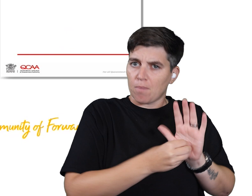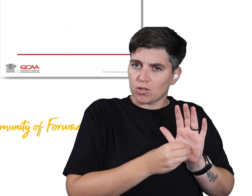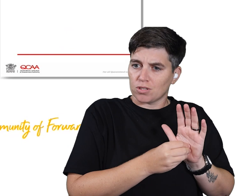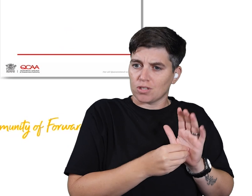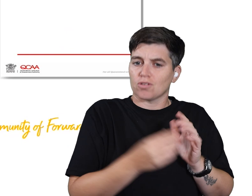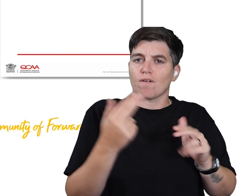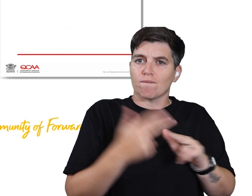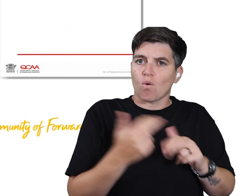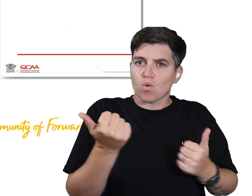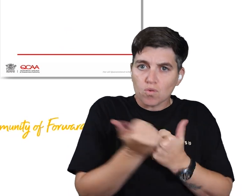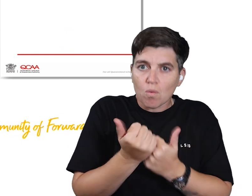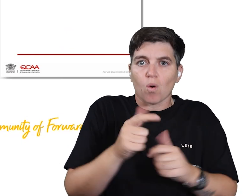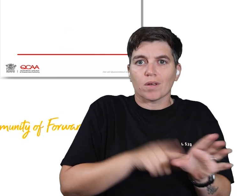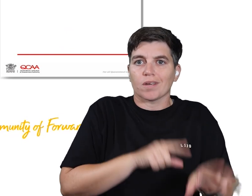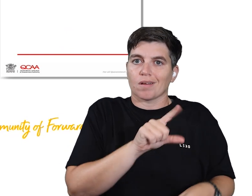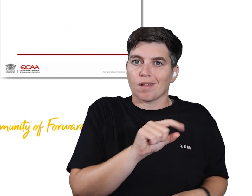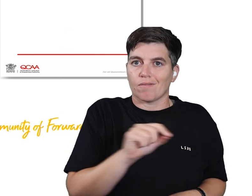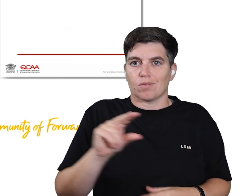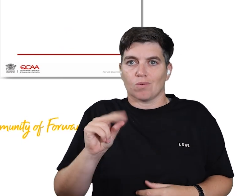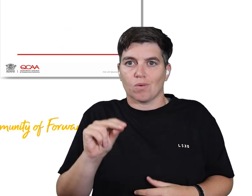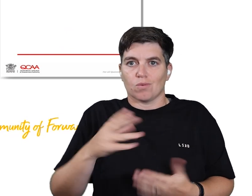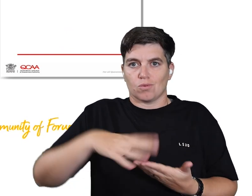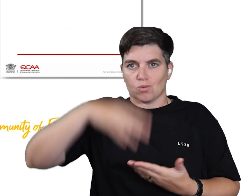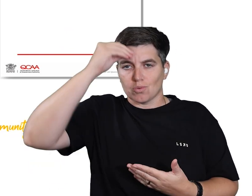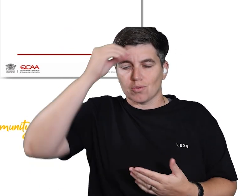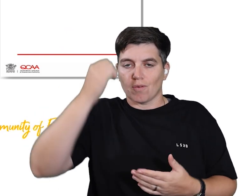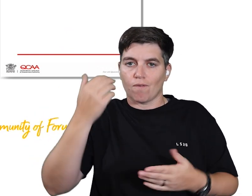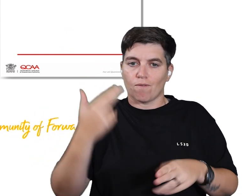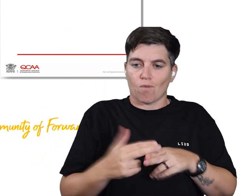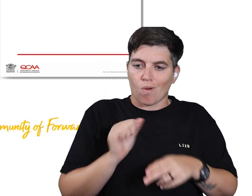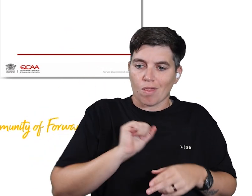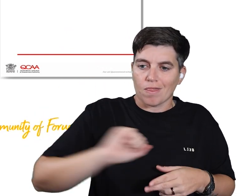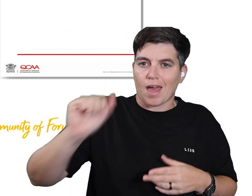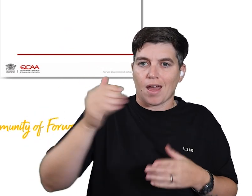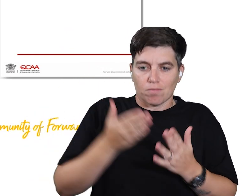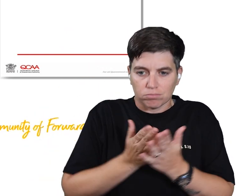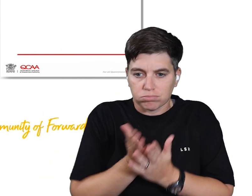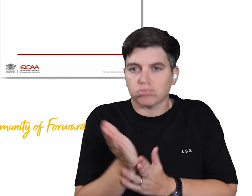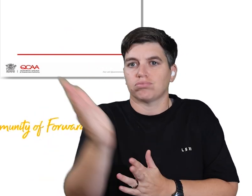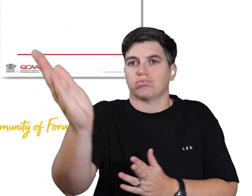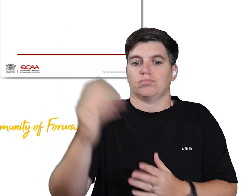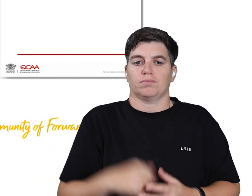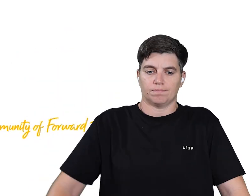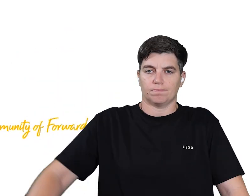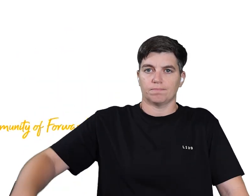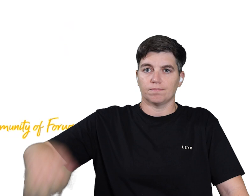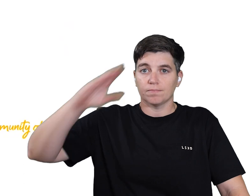are designed to support all Year 11 and Year 12 students on their educational pathway.